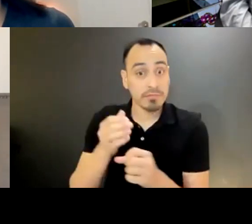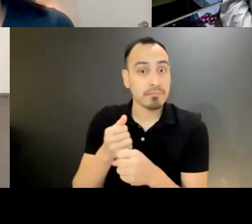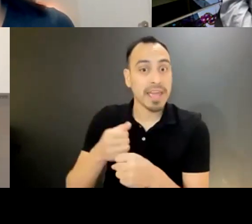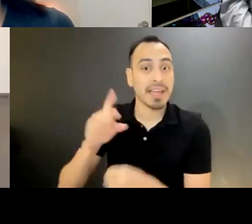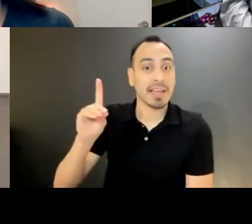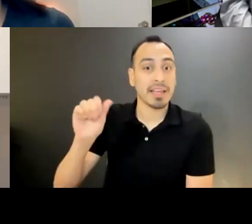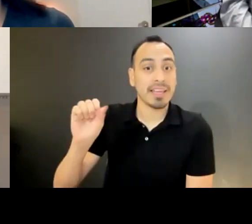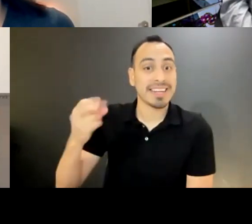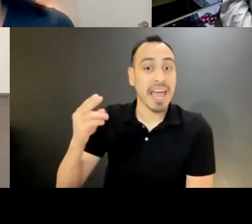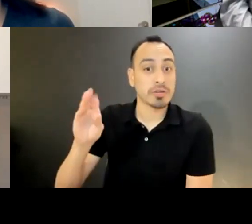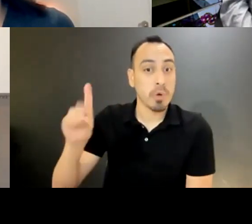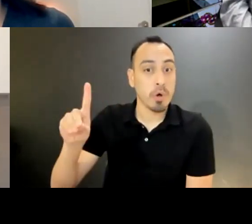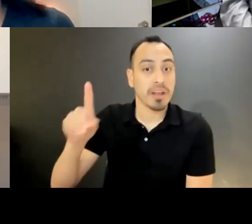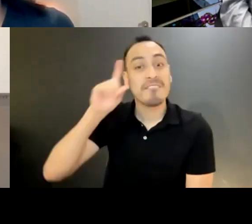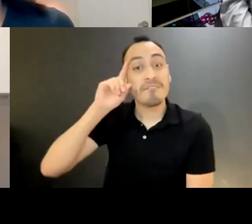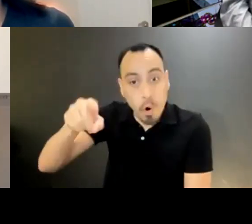vaccines?